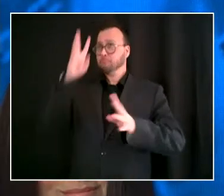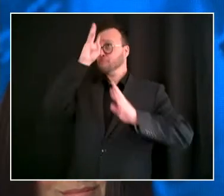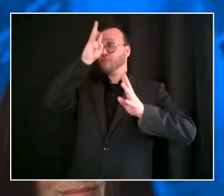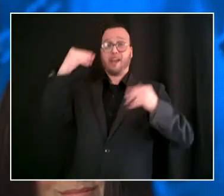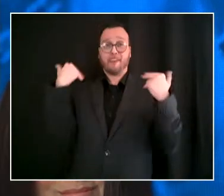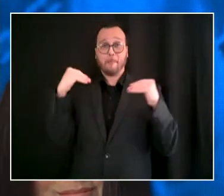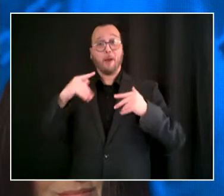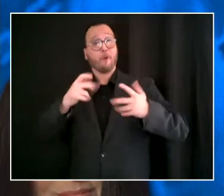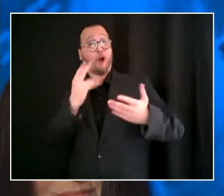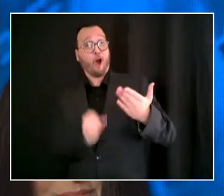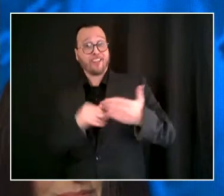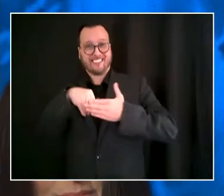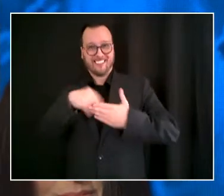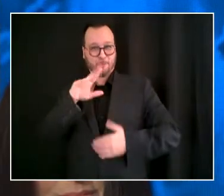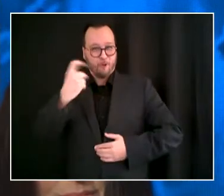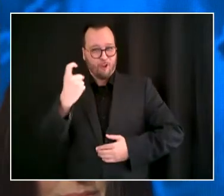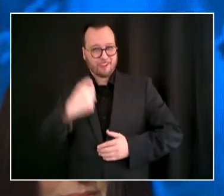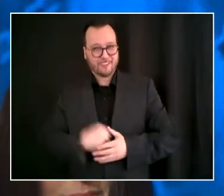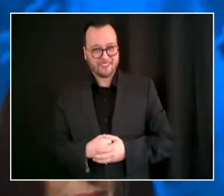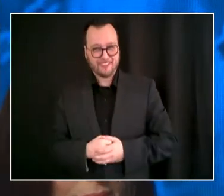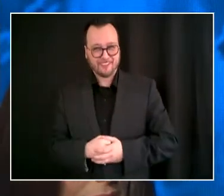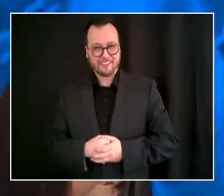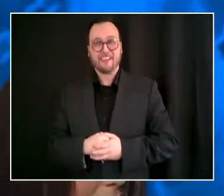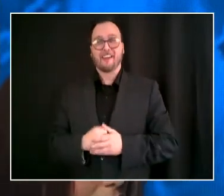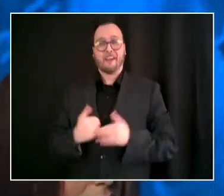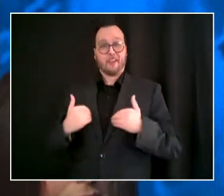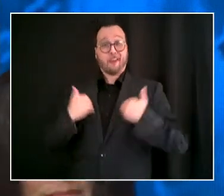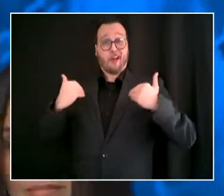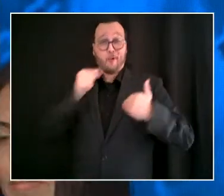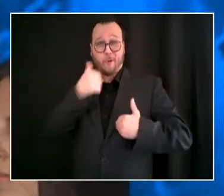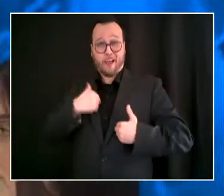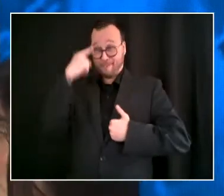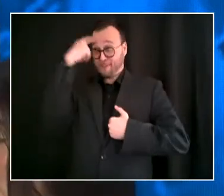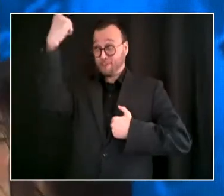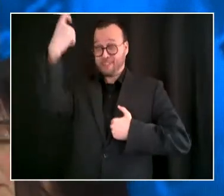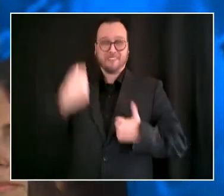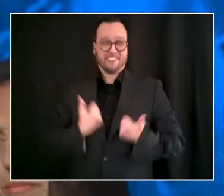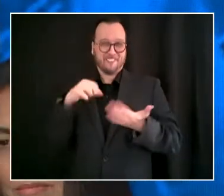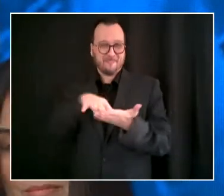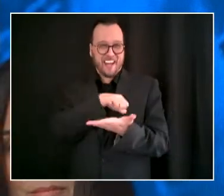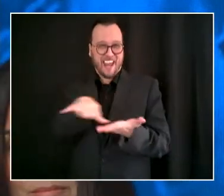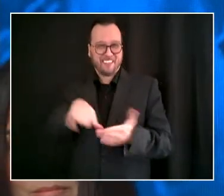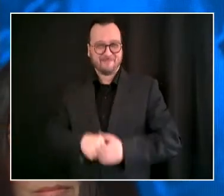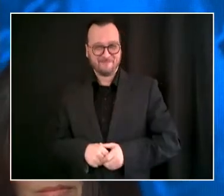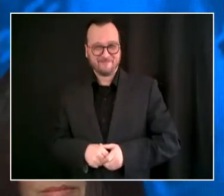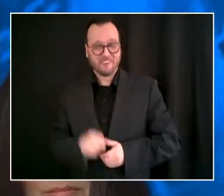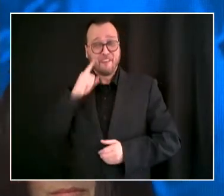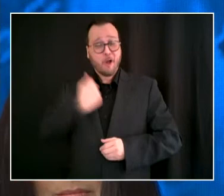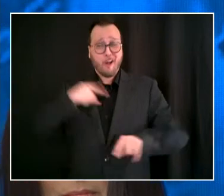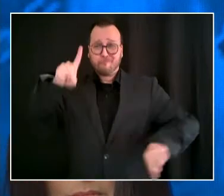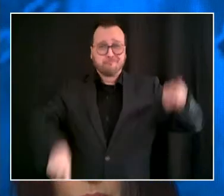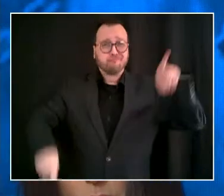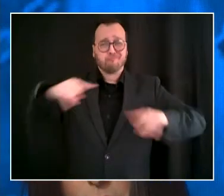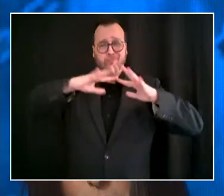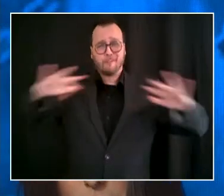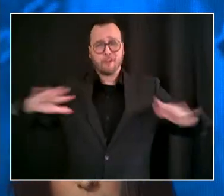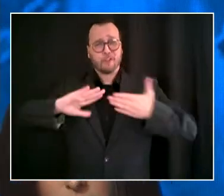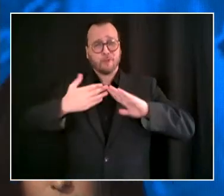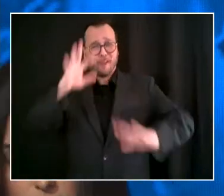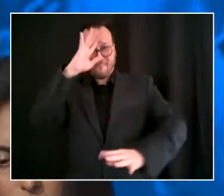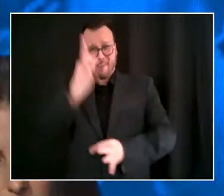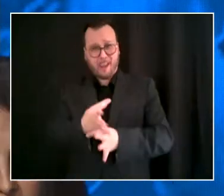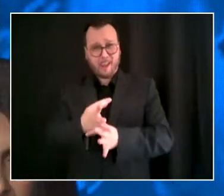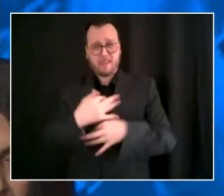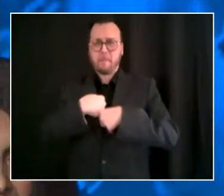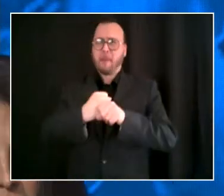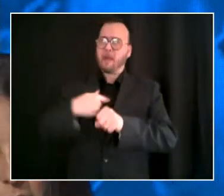in the Bronx, and the young with dreams in Manhattan. For our diverse communities of faith, make us